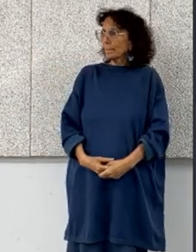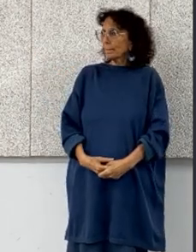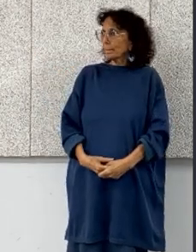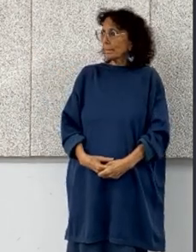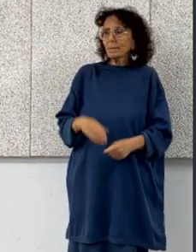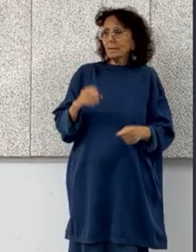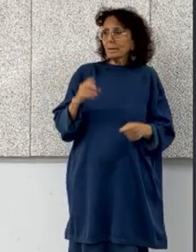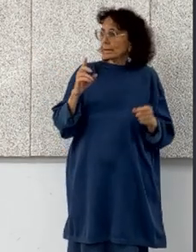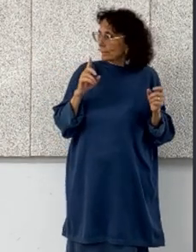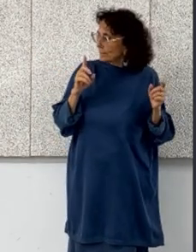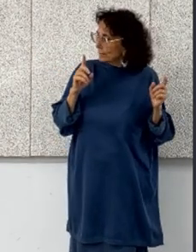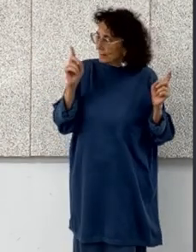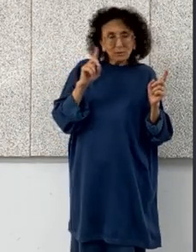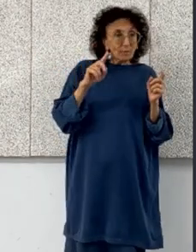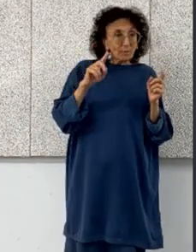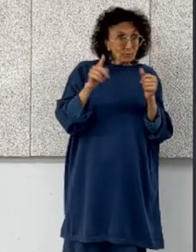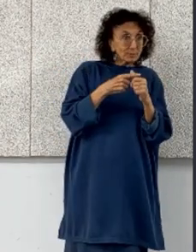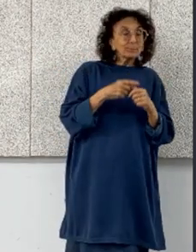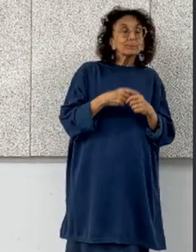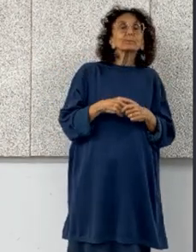I'm going to make you start. All right.